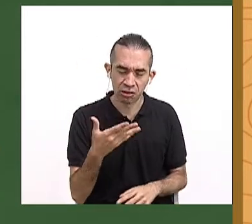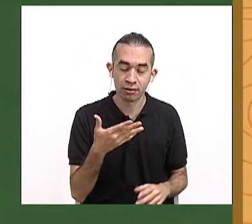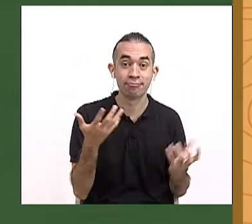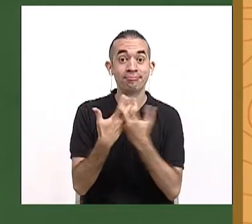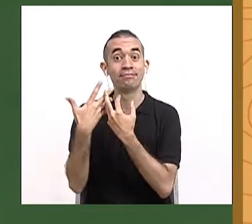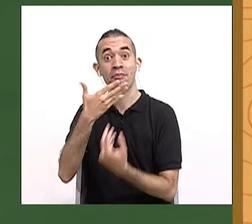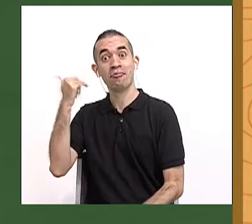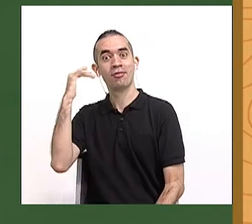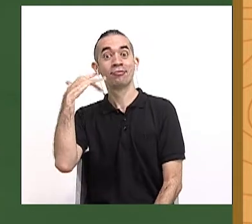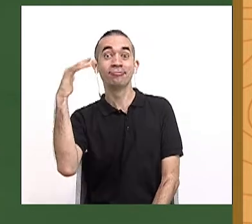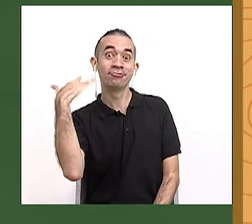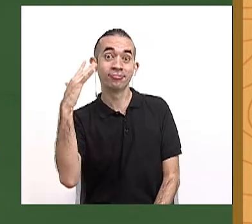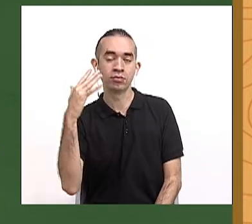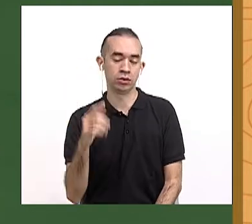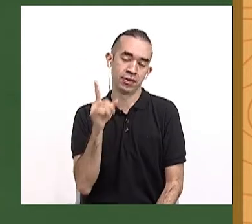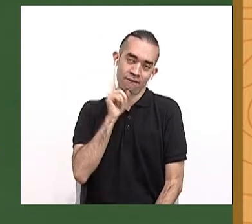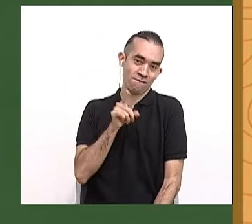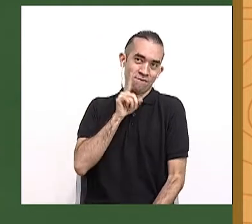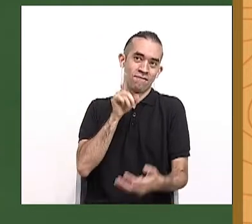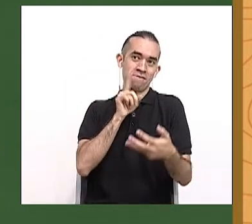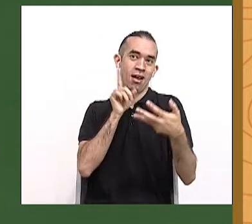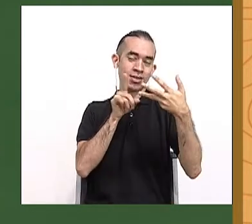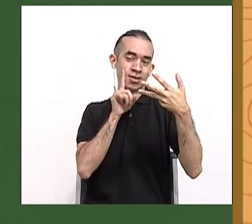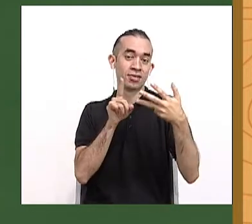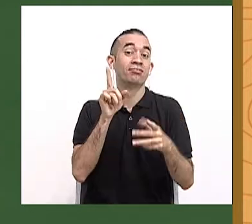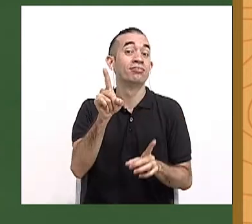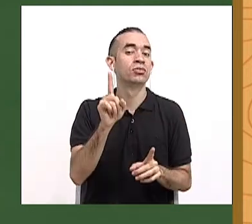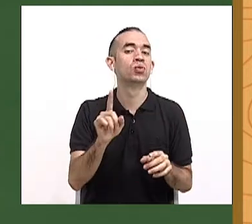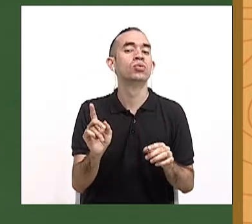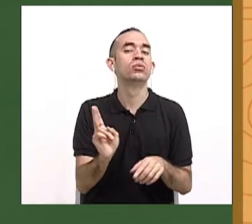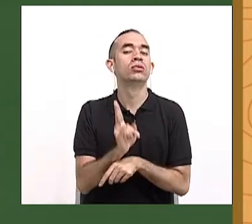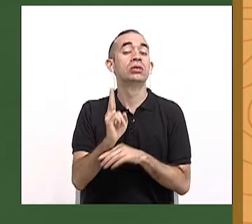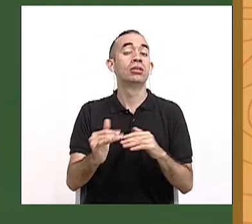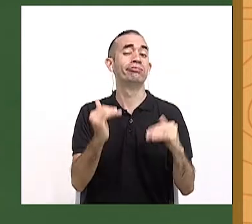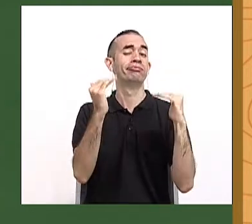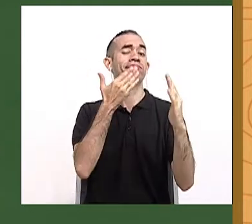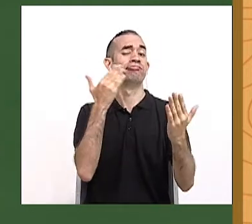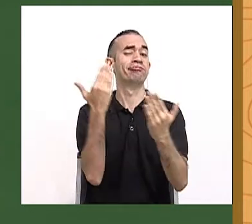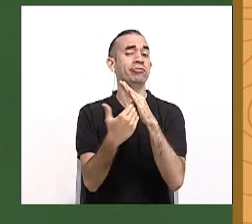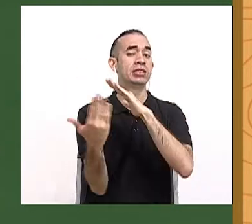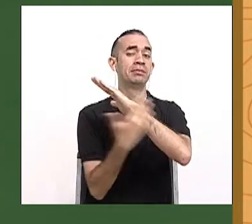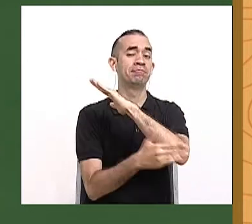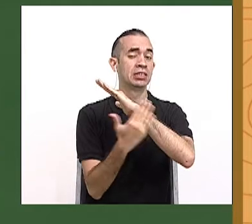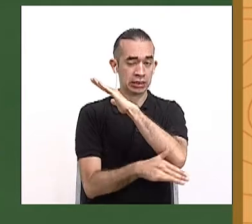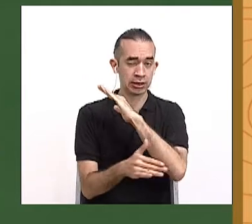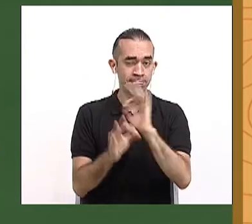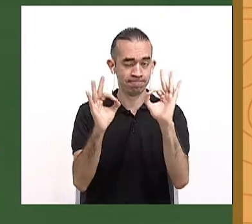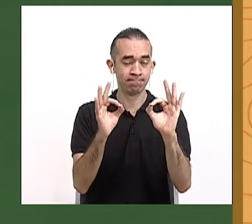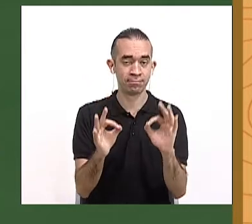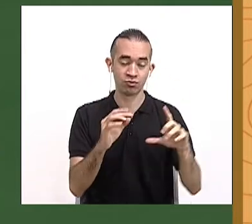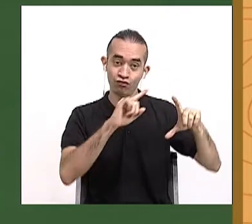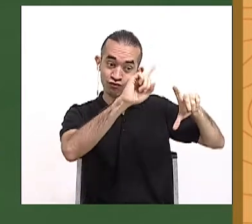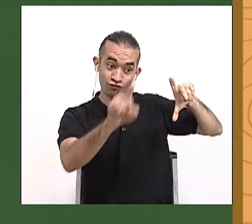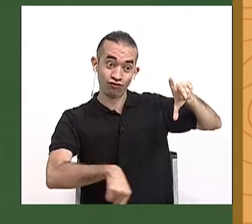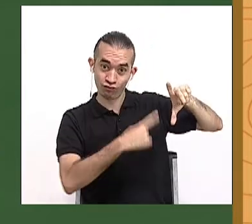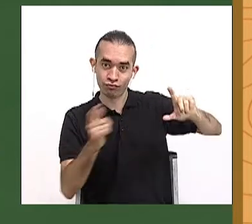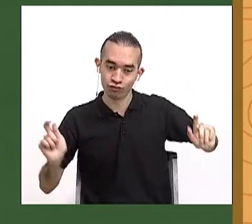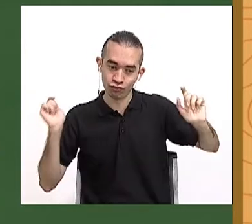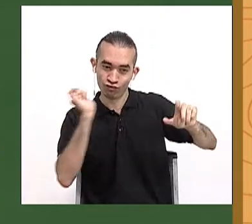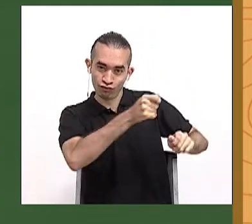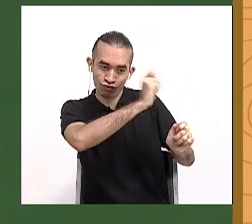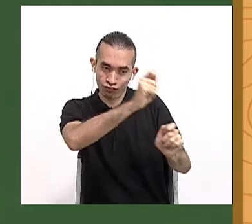century. True. Number 4, poor care was taken in the construction of the ox carts, and poor